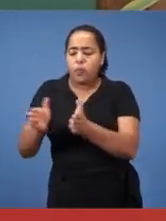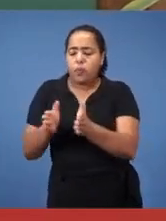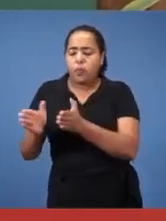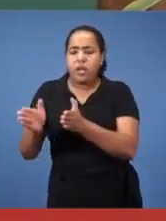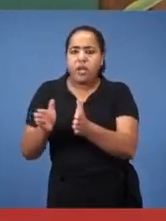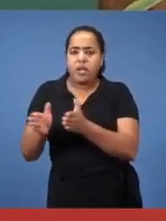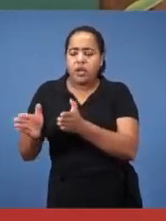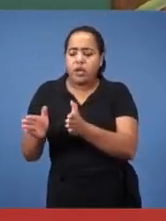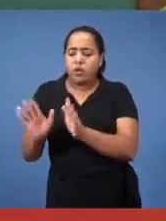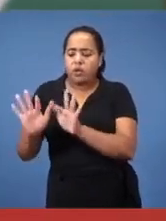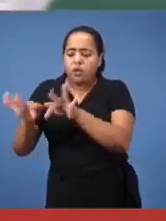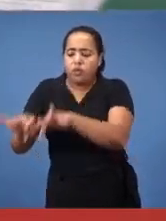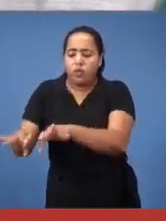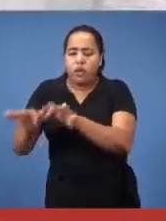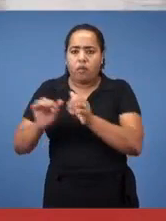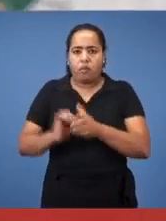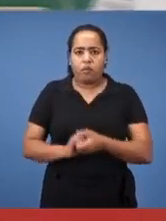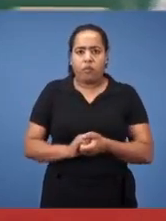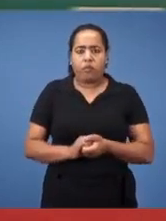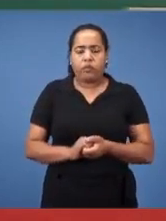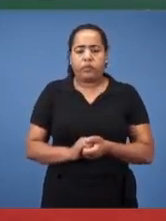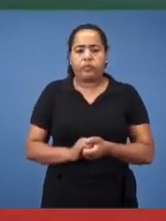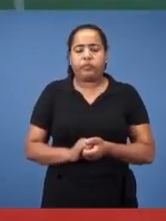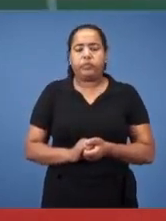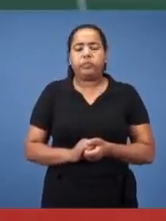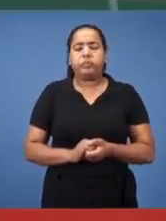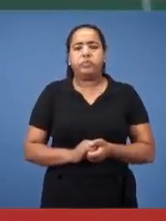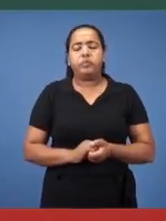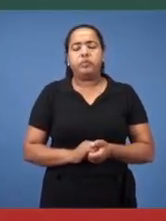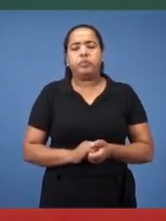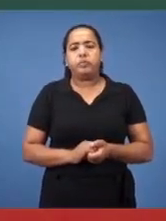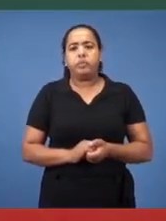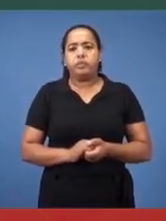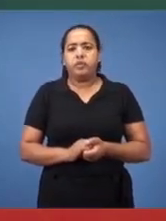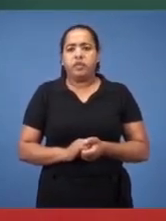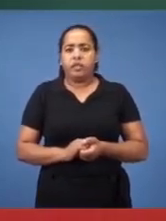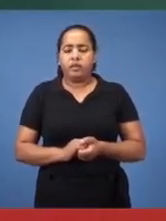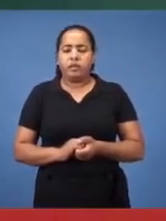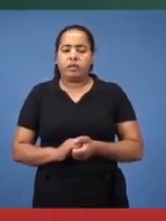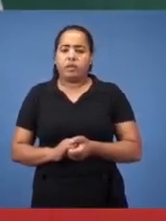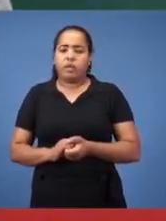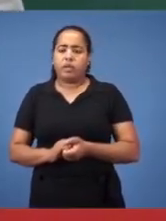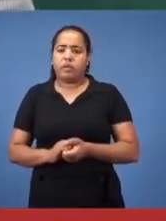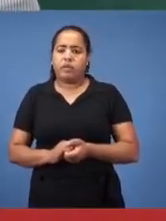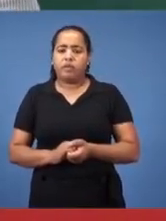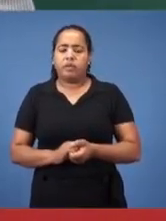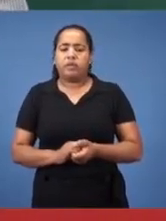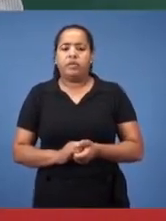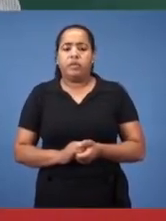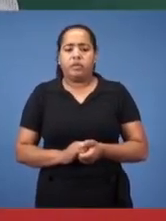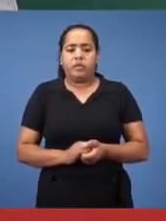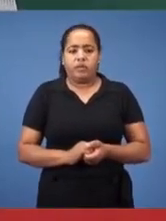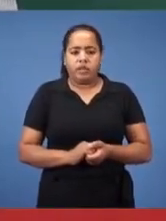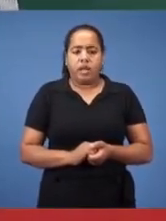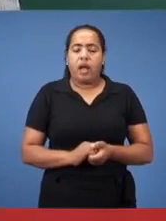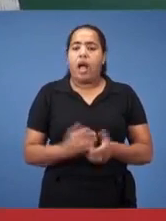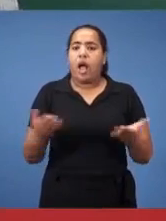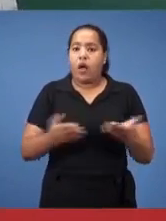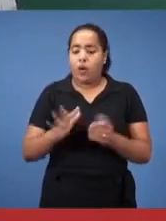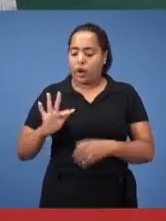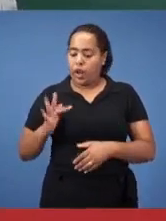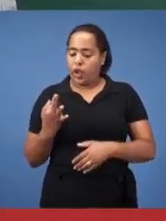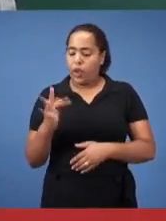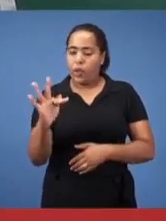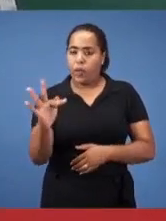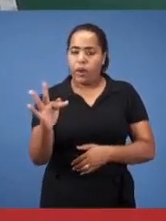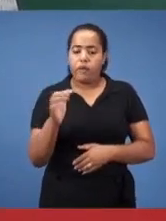last moment. Let's continue with the fourth. So our next question is speaks of